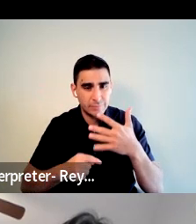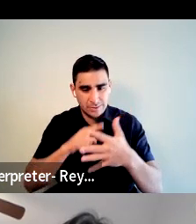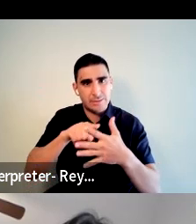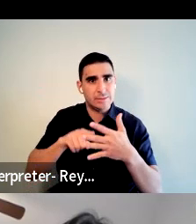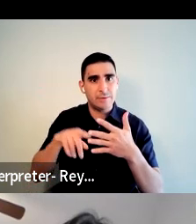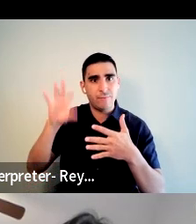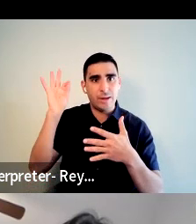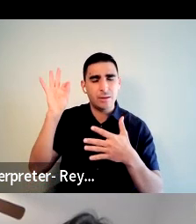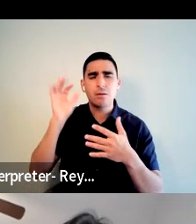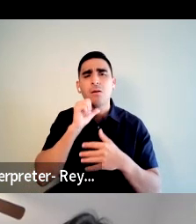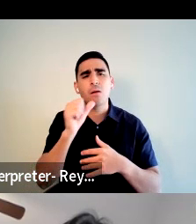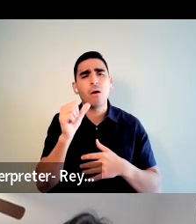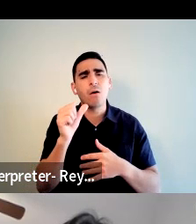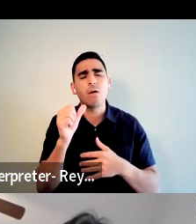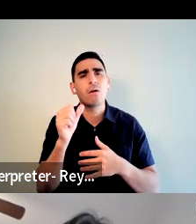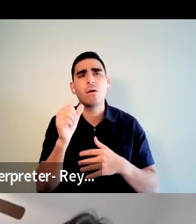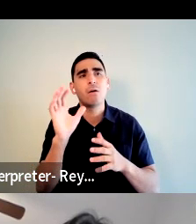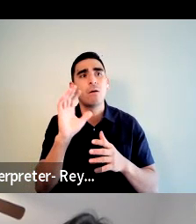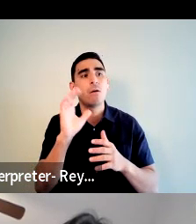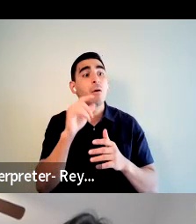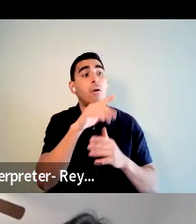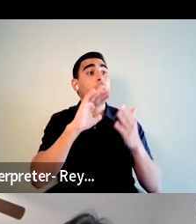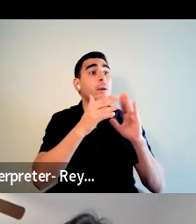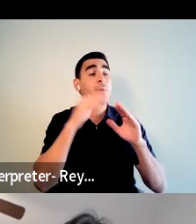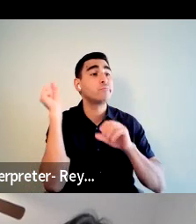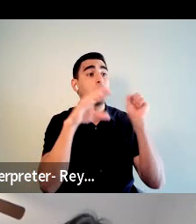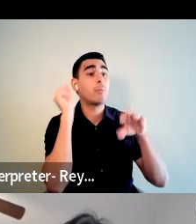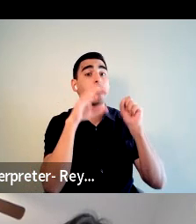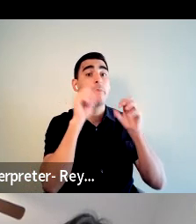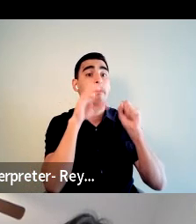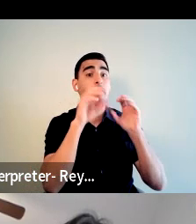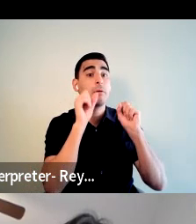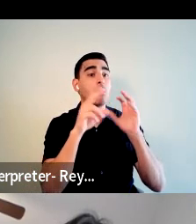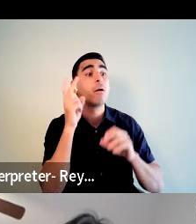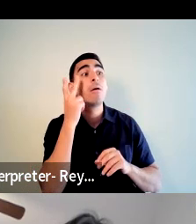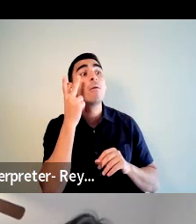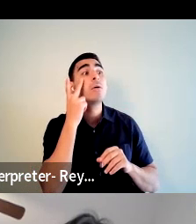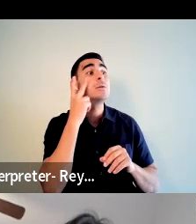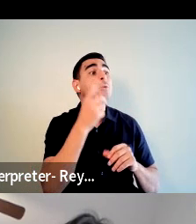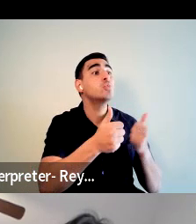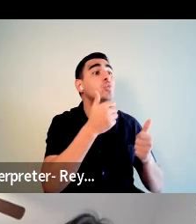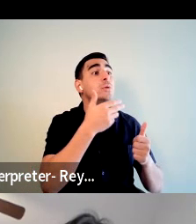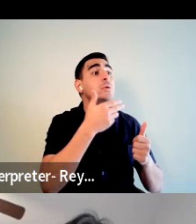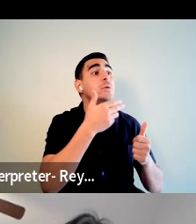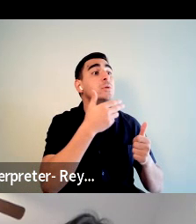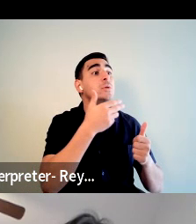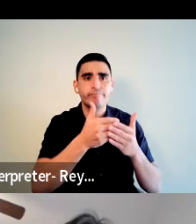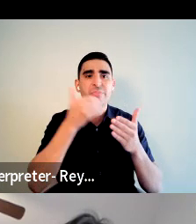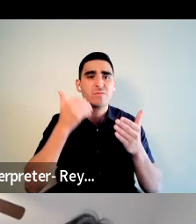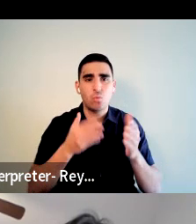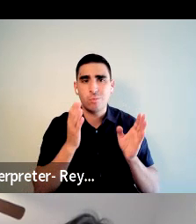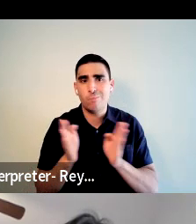Not throwing a bunch of things at a community and then hoping somebody runs with it.